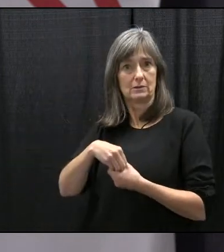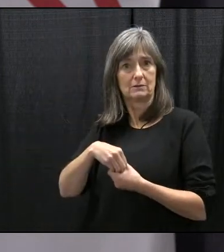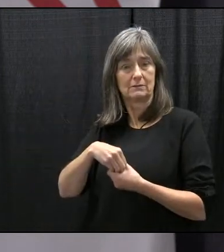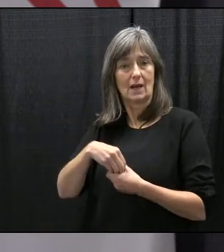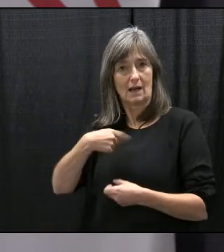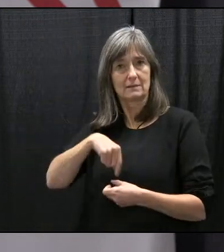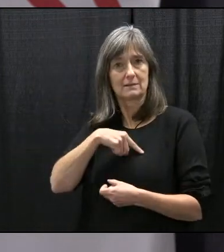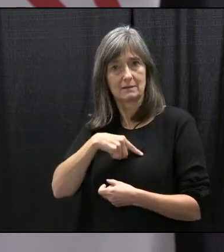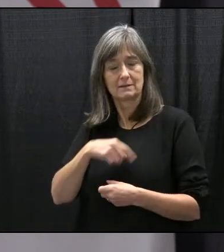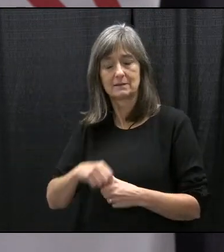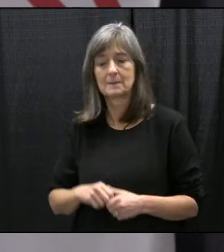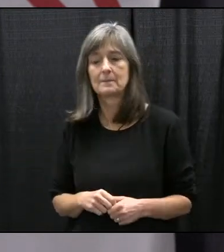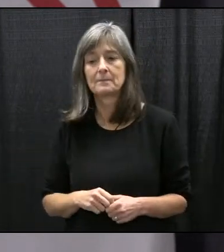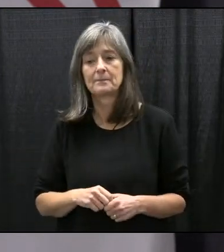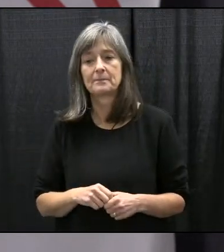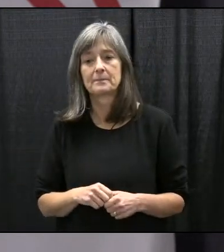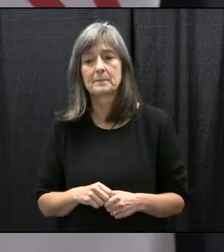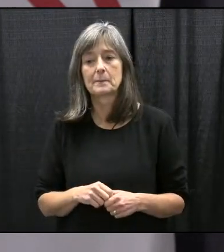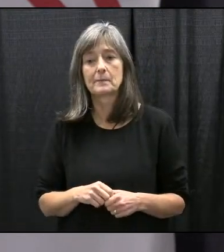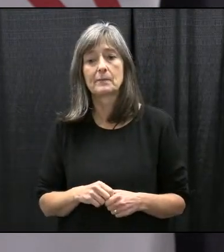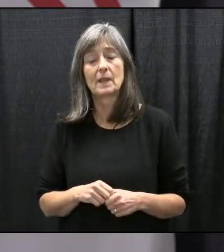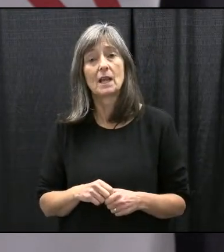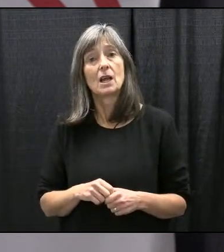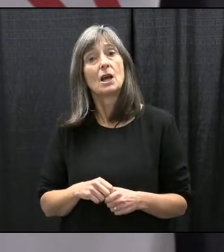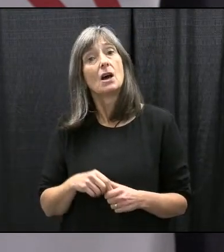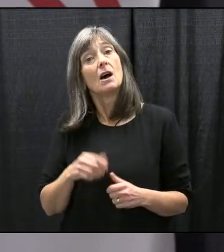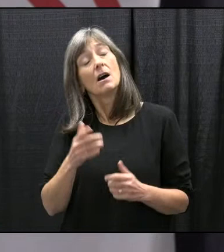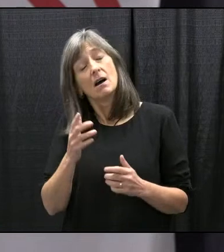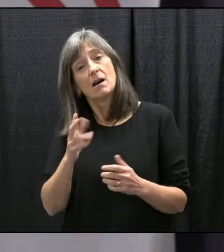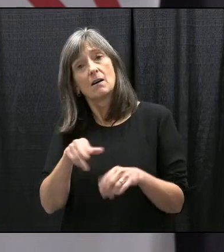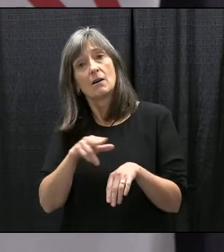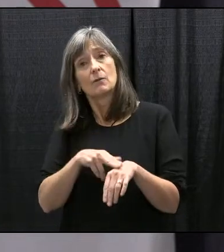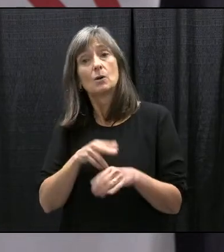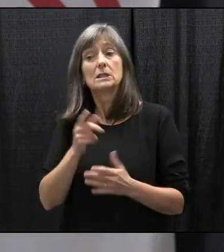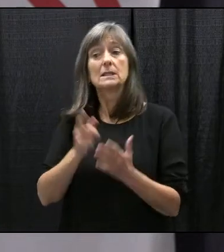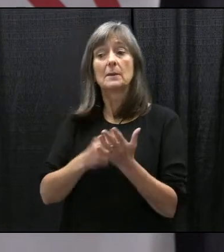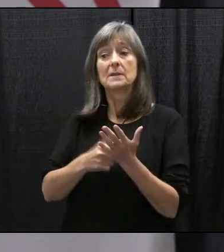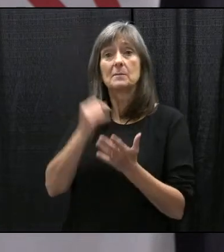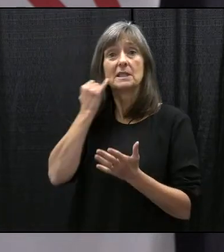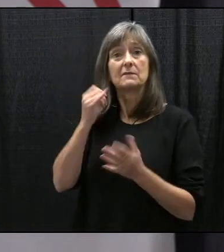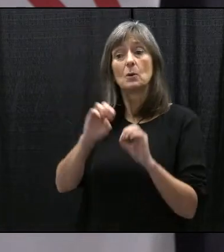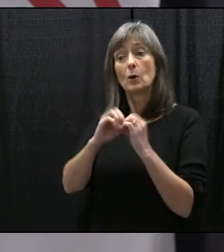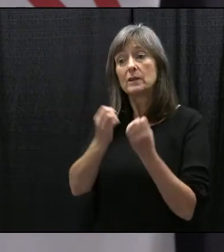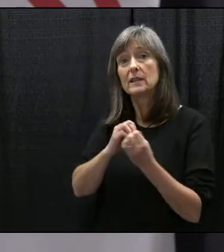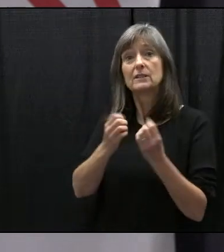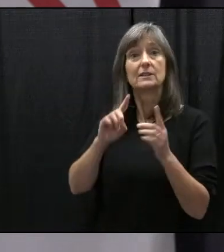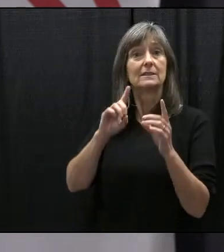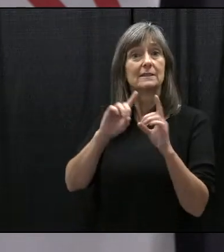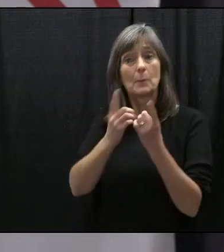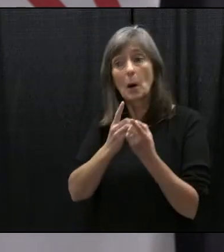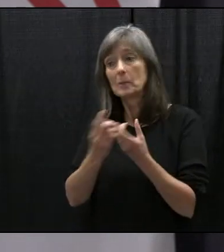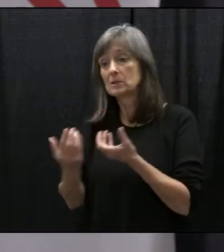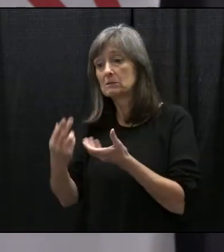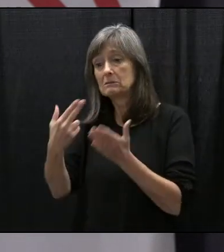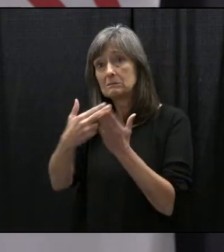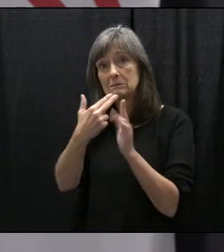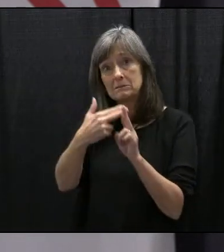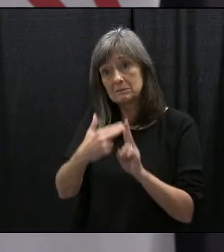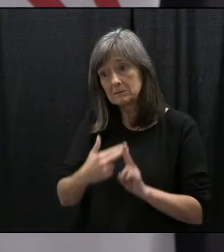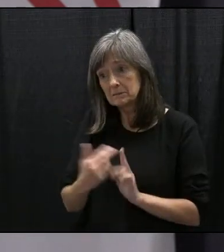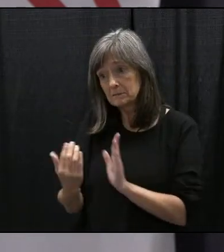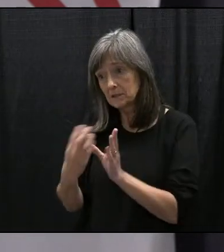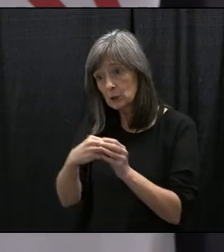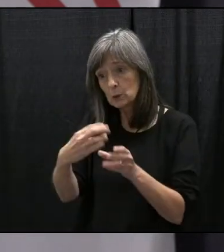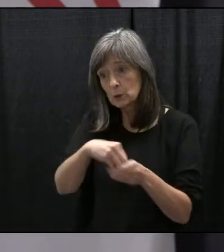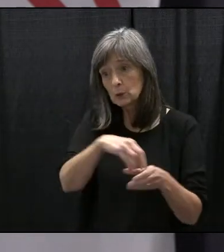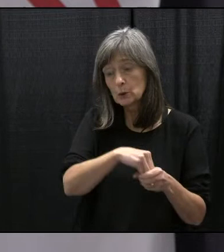proposed legislation. Of course, you run the risk of leaving someone out when you begin listing groups, but I would be remiss if I